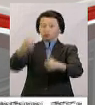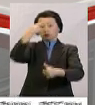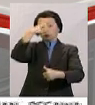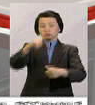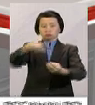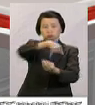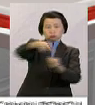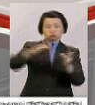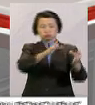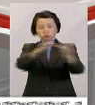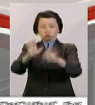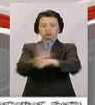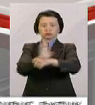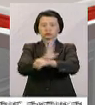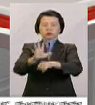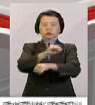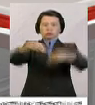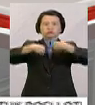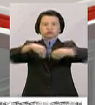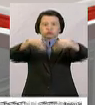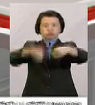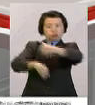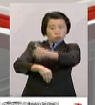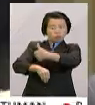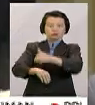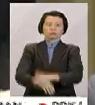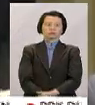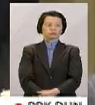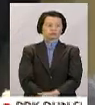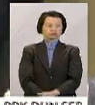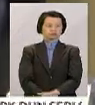kepada rantaian perniagaan dan pemasaran.